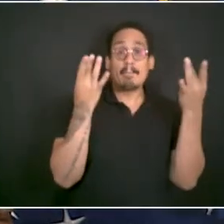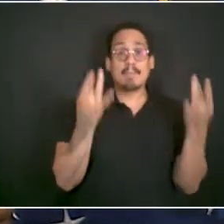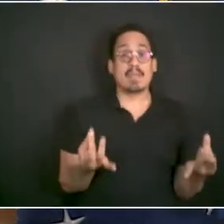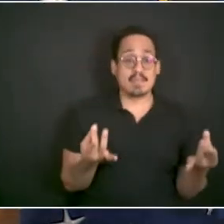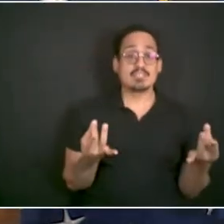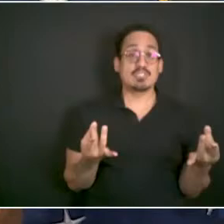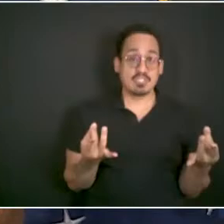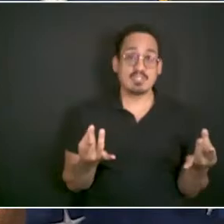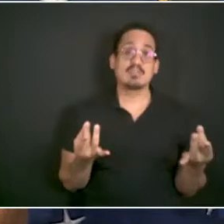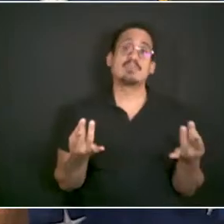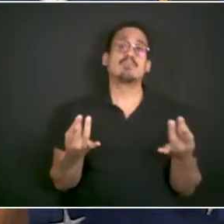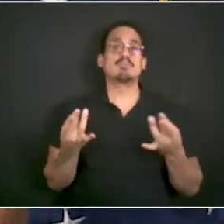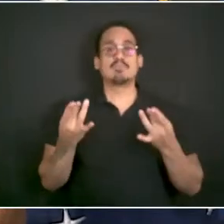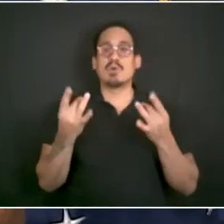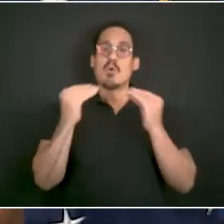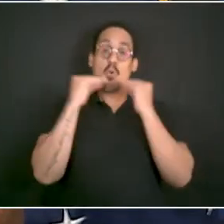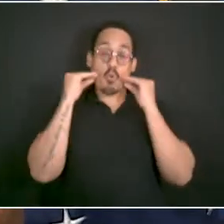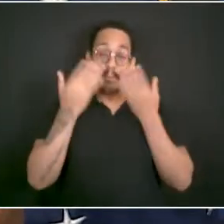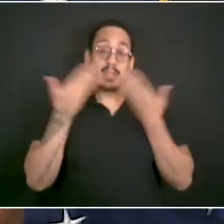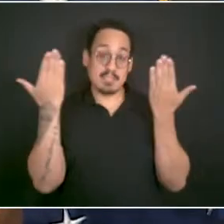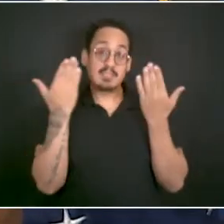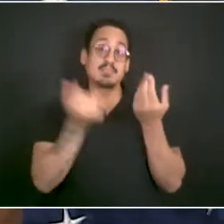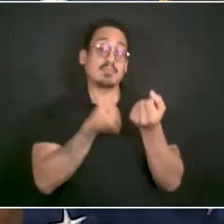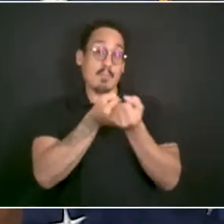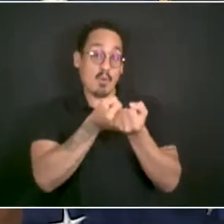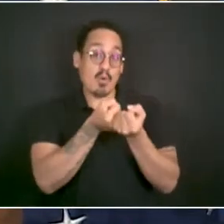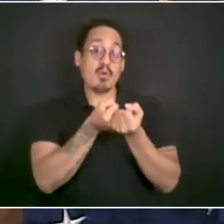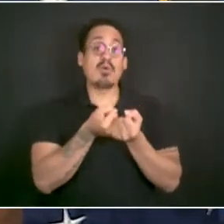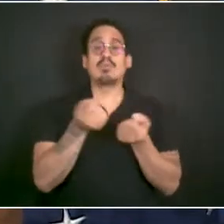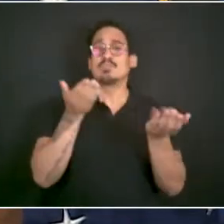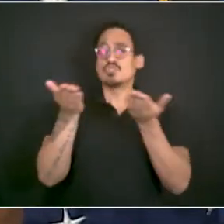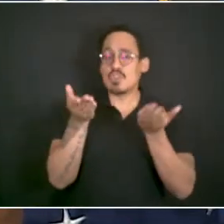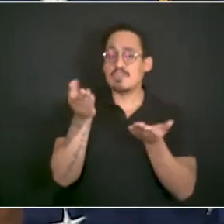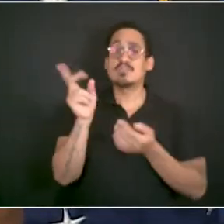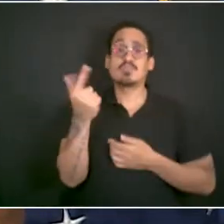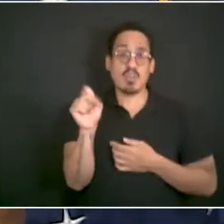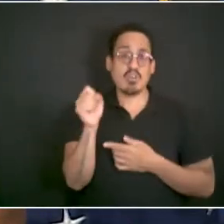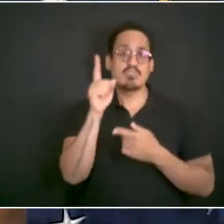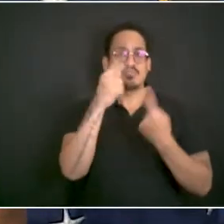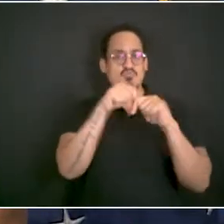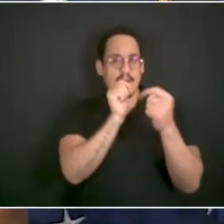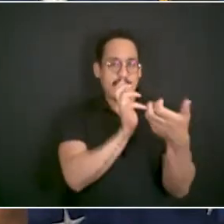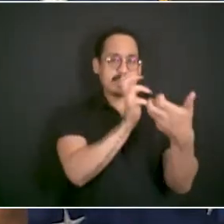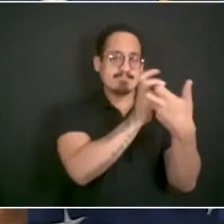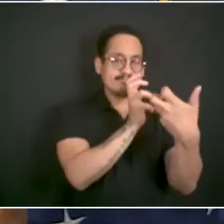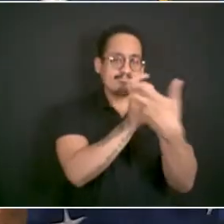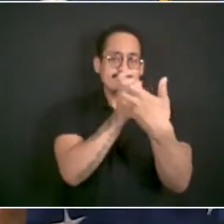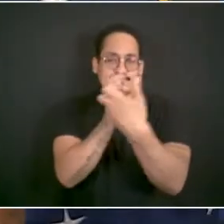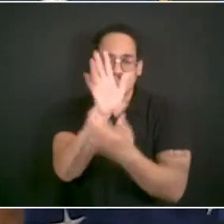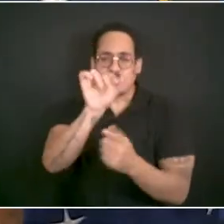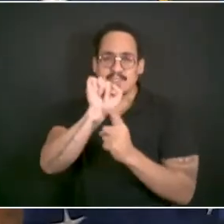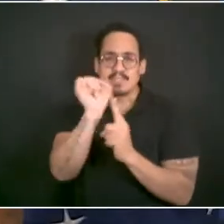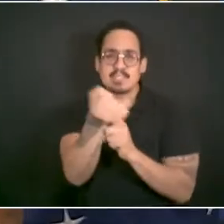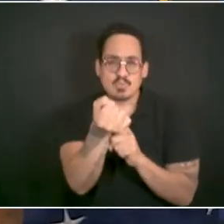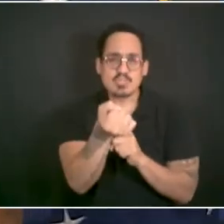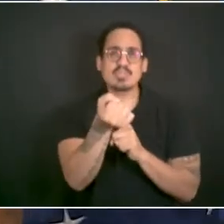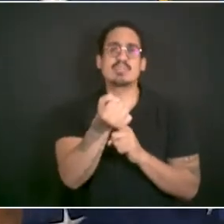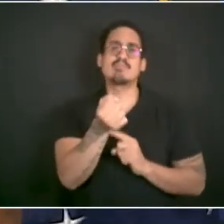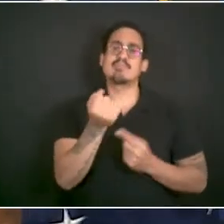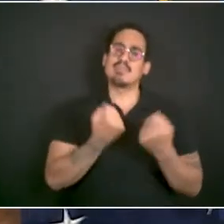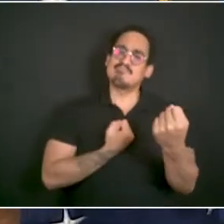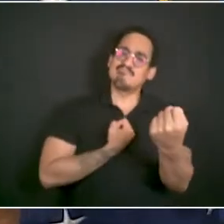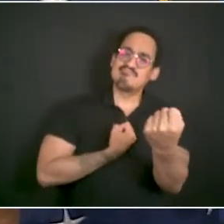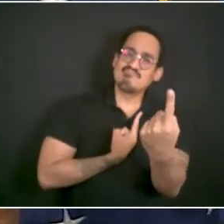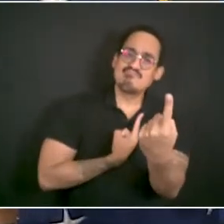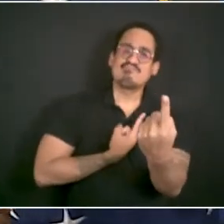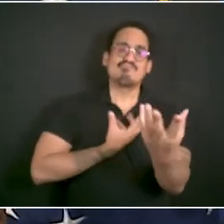opening doors to care that met people where they were with dignity and compassion. We were honored to work alongside Ed in service to New